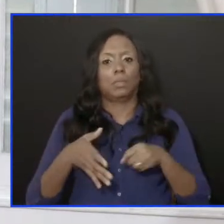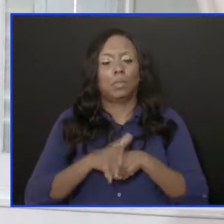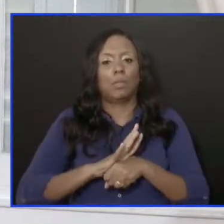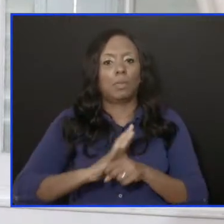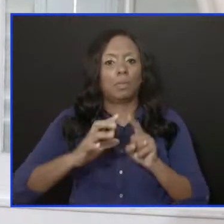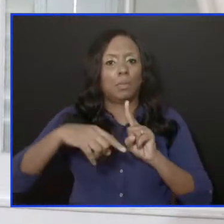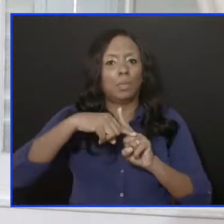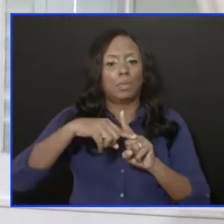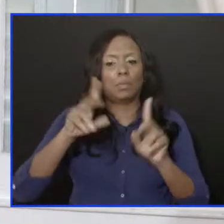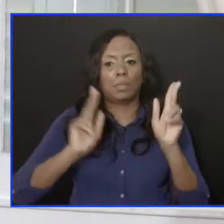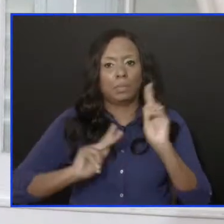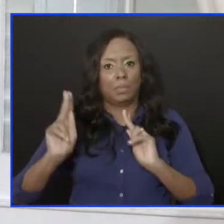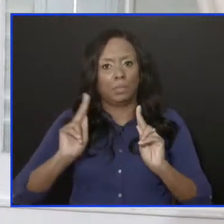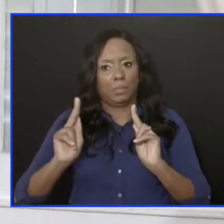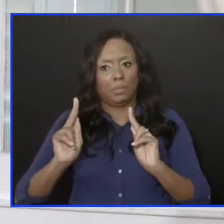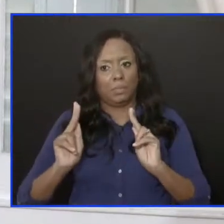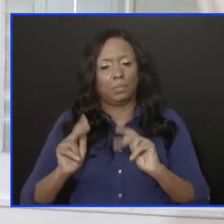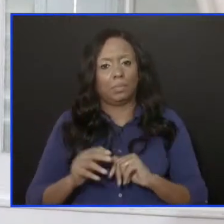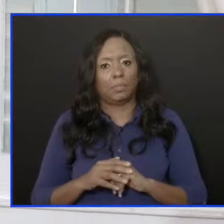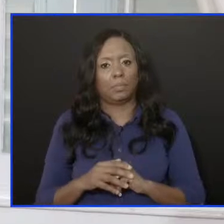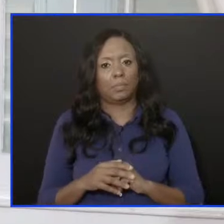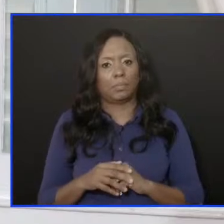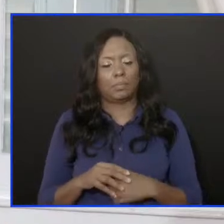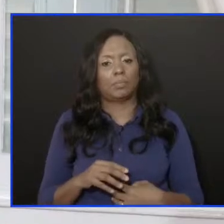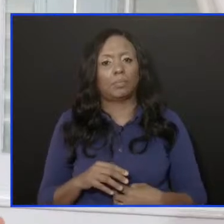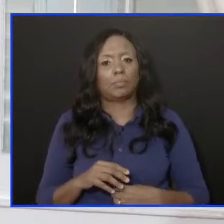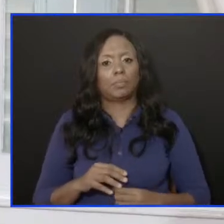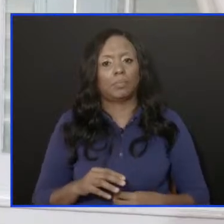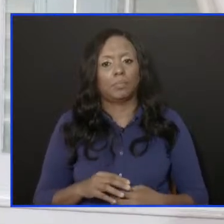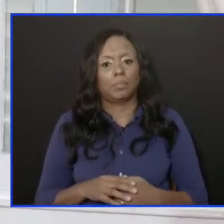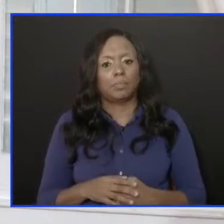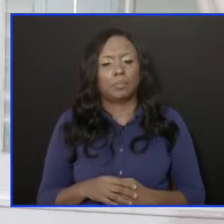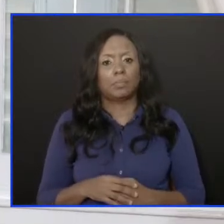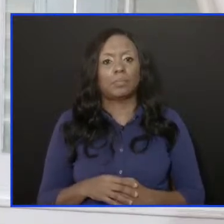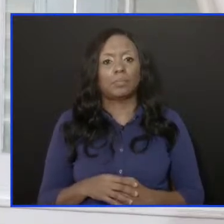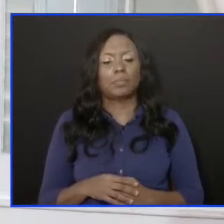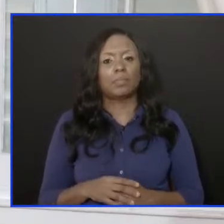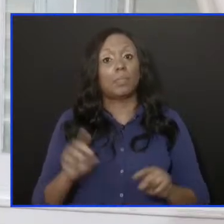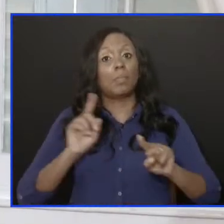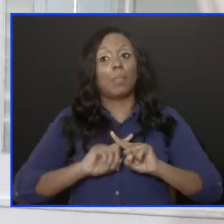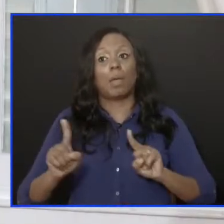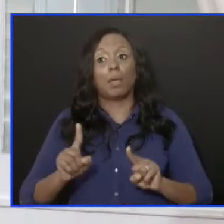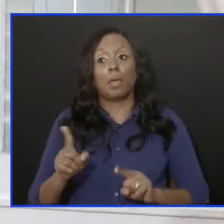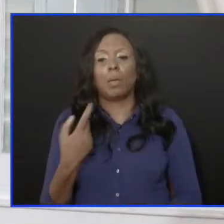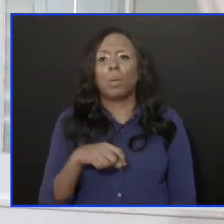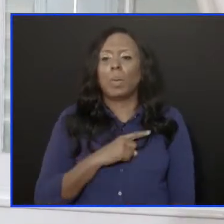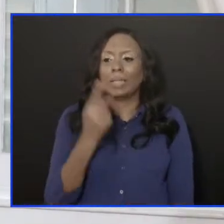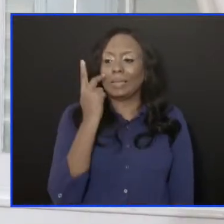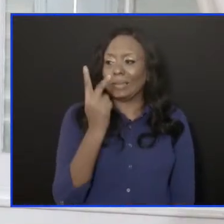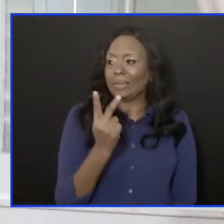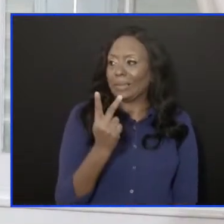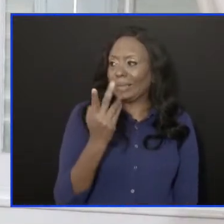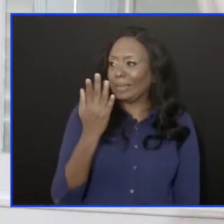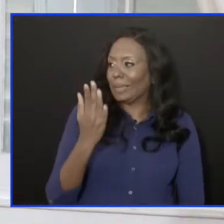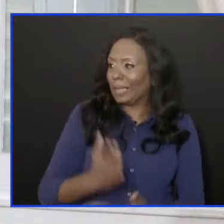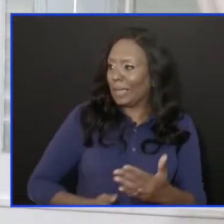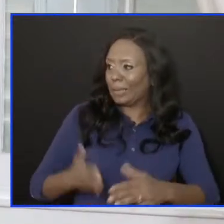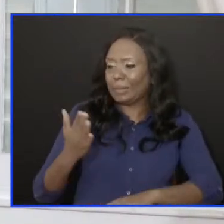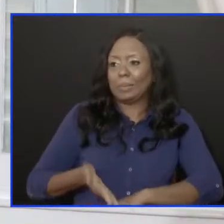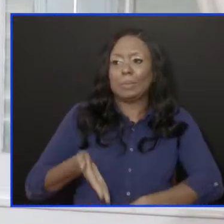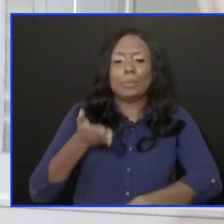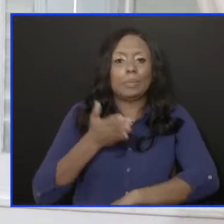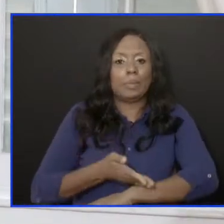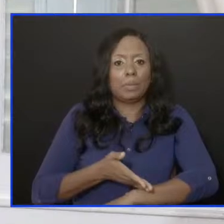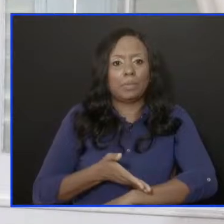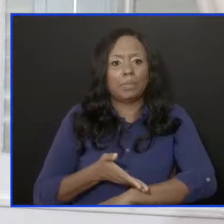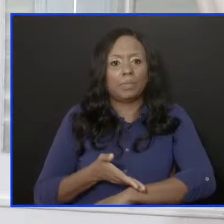that we began to see some improvement in the situation, which I didn't and I don't want to